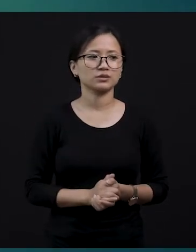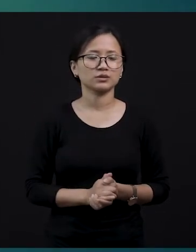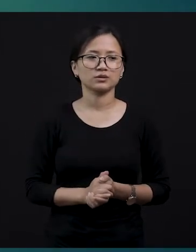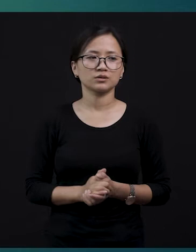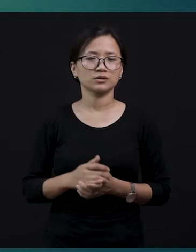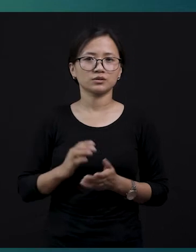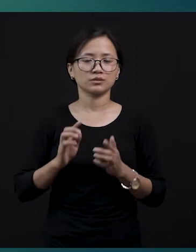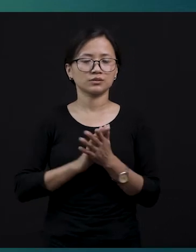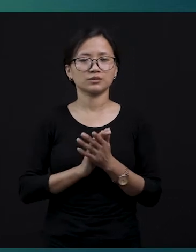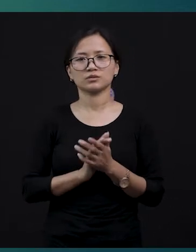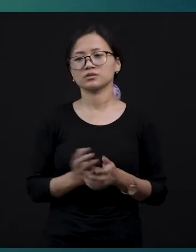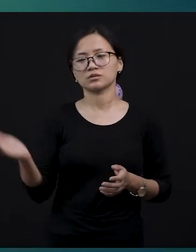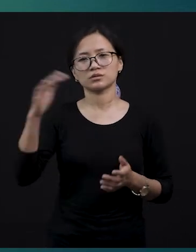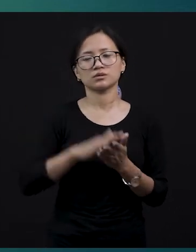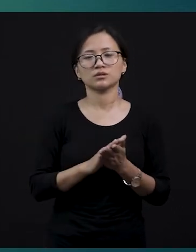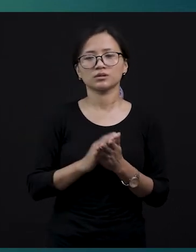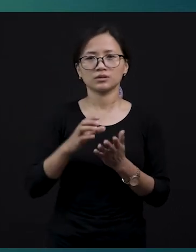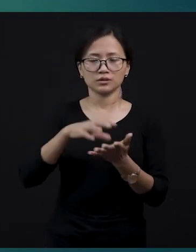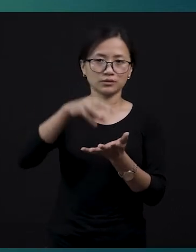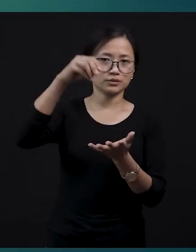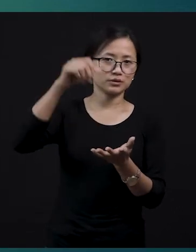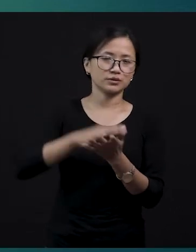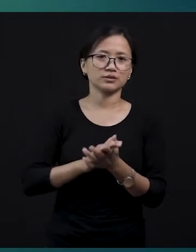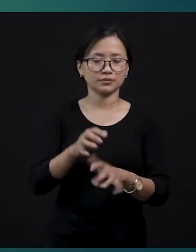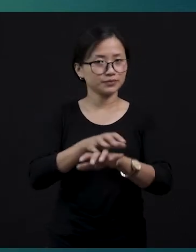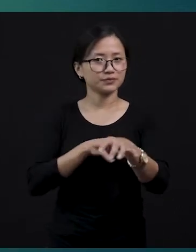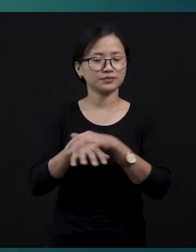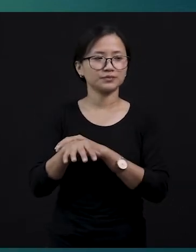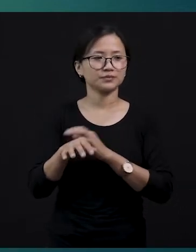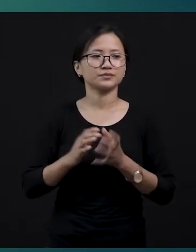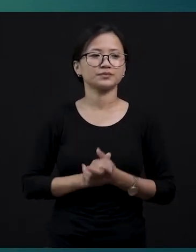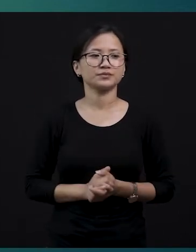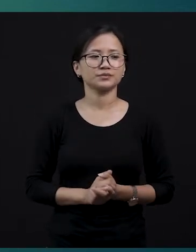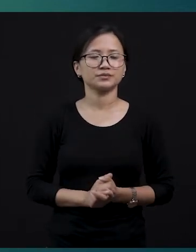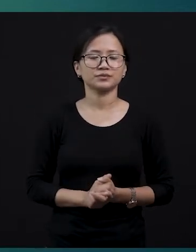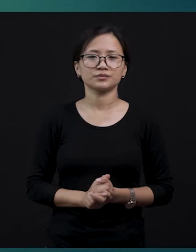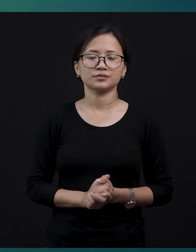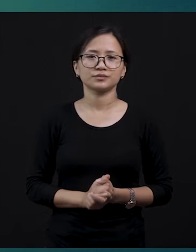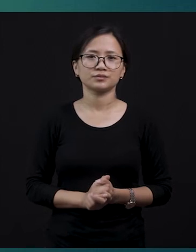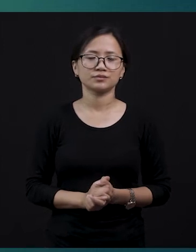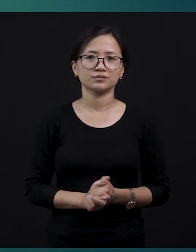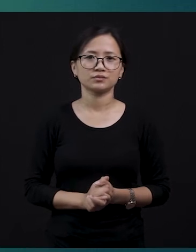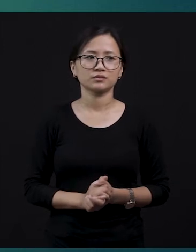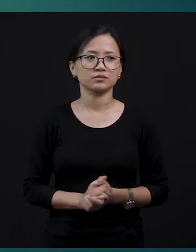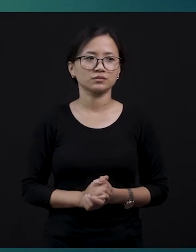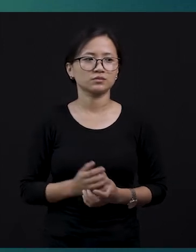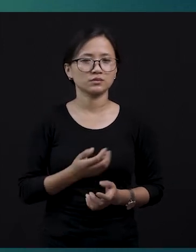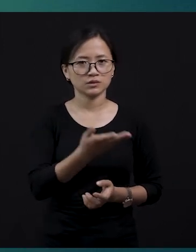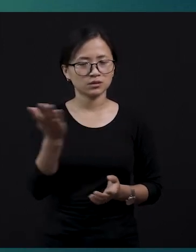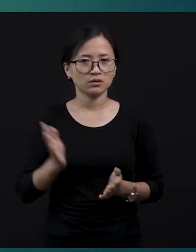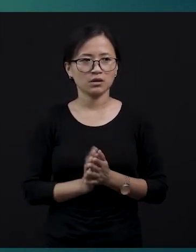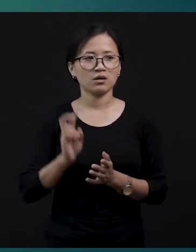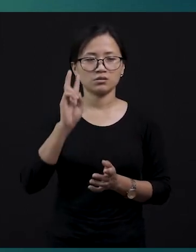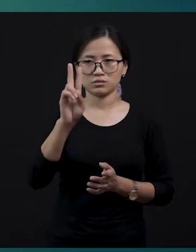And yes, coming to the desert animals, the title of our story is, or of our lesson is desert animals, right? There are